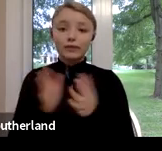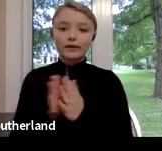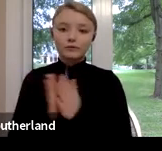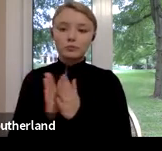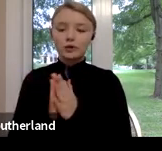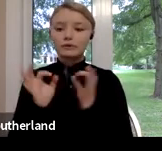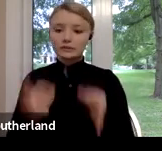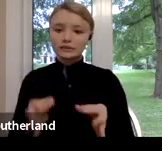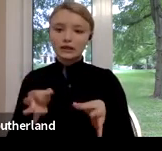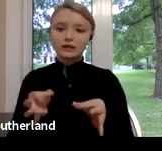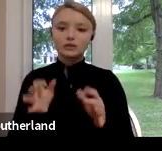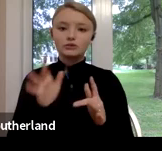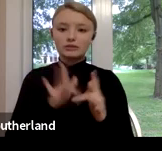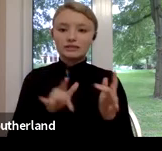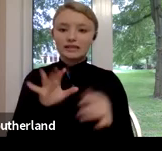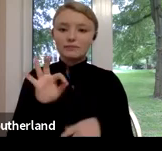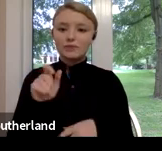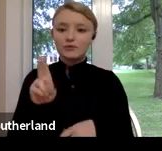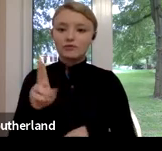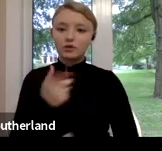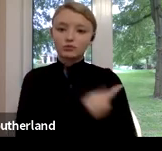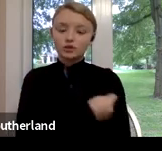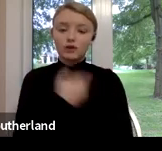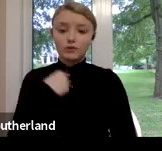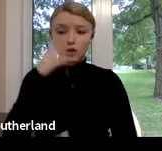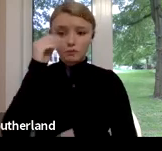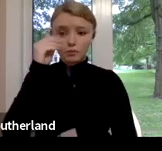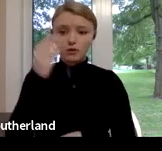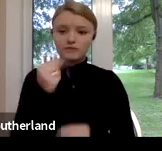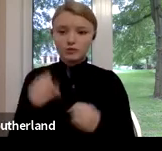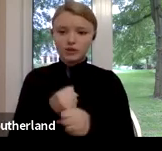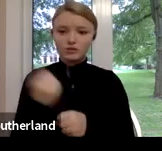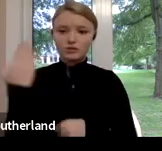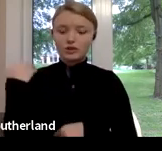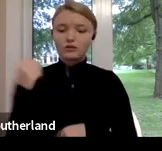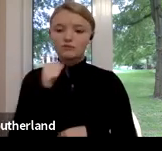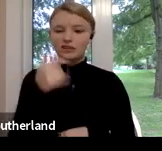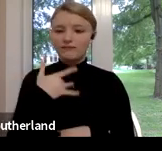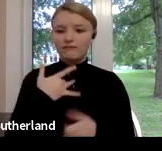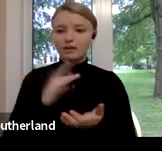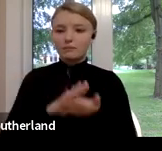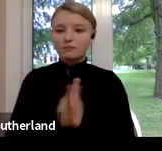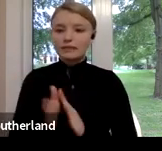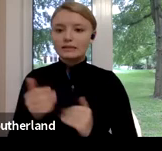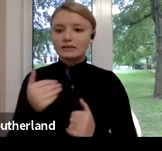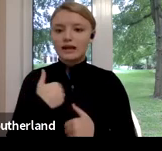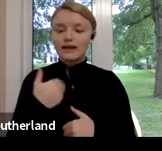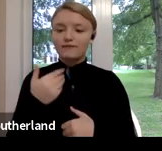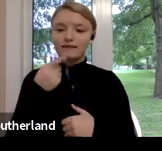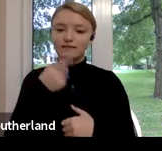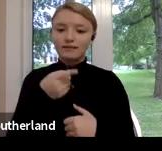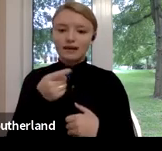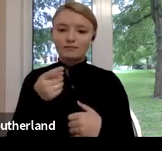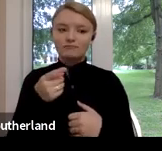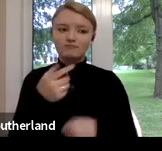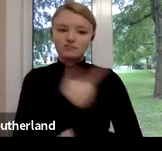skip the flu shot for our boys a couple of years ago. Just did not feel a piece about having them take it. So